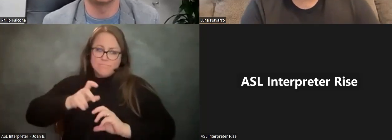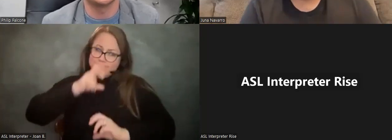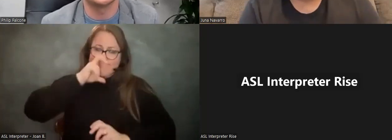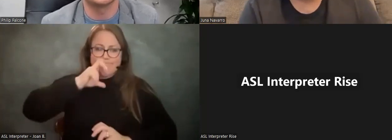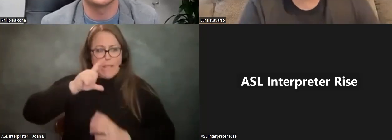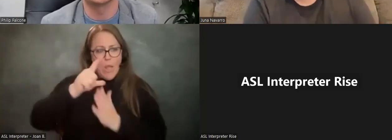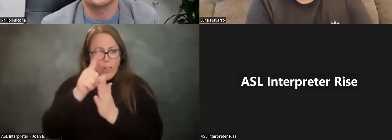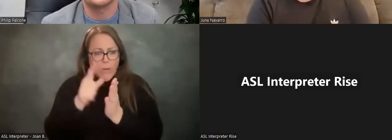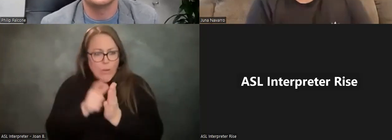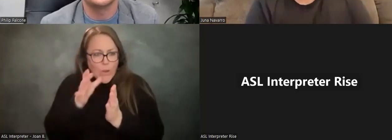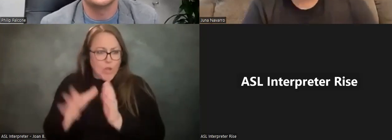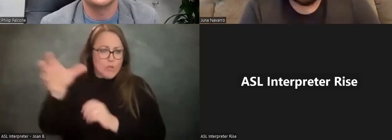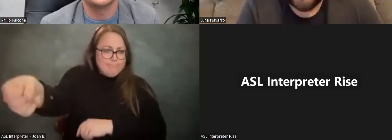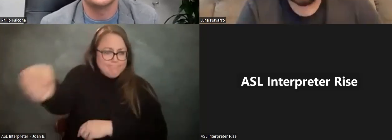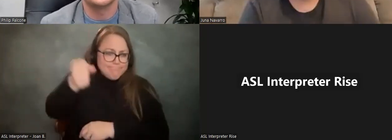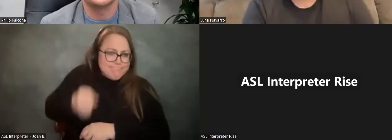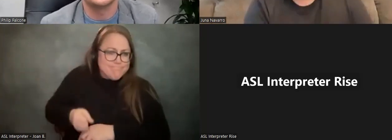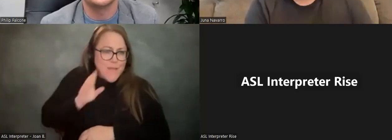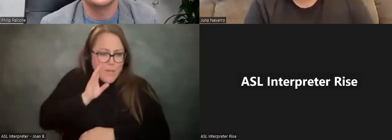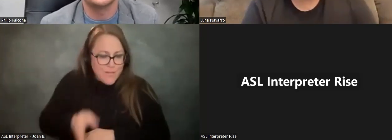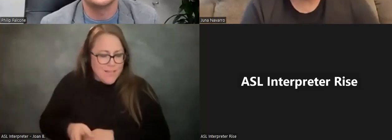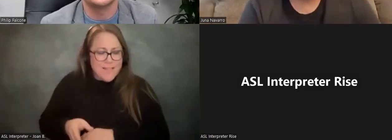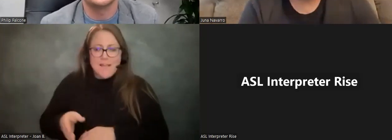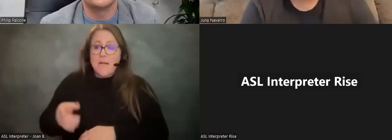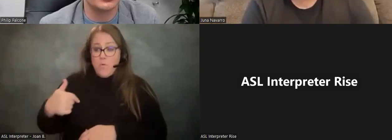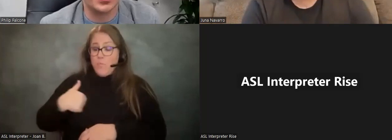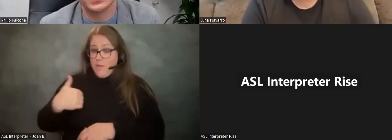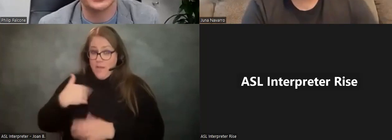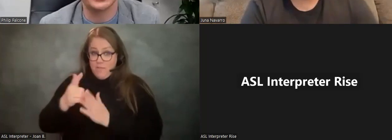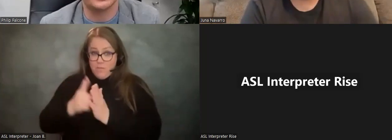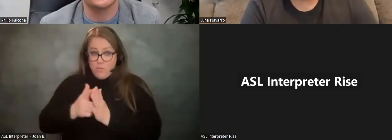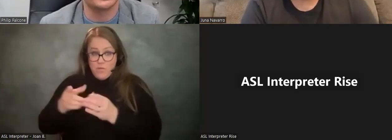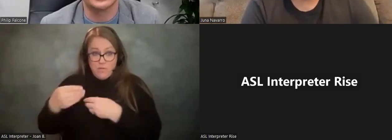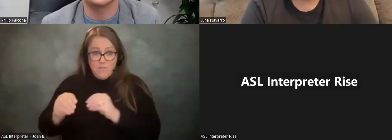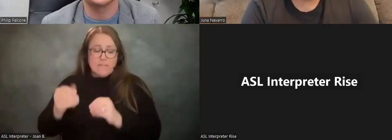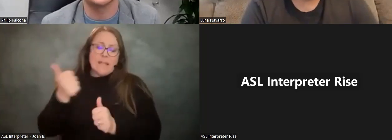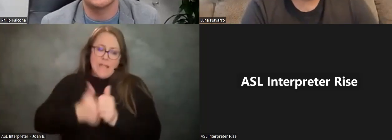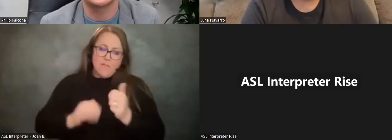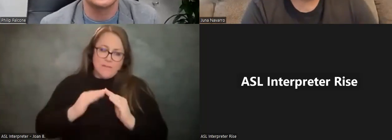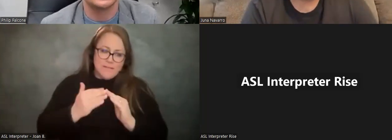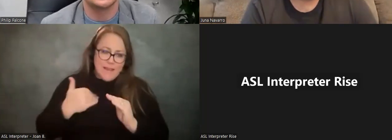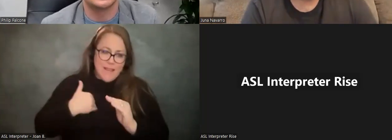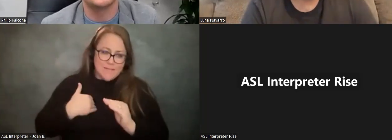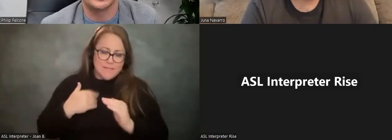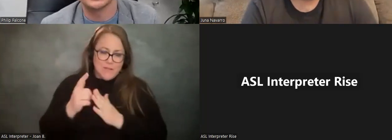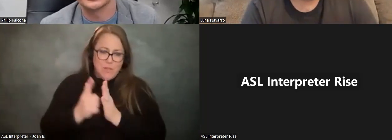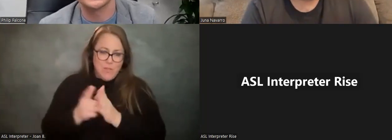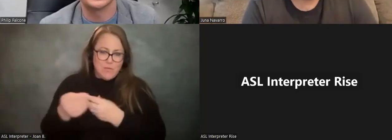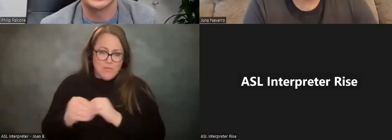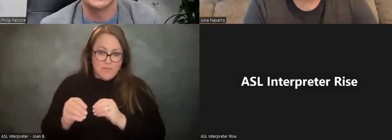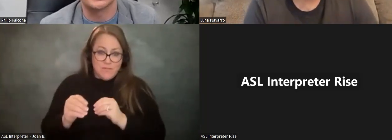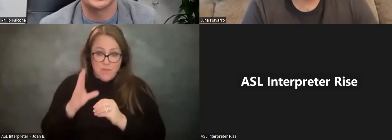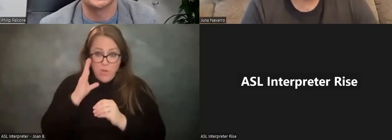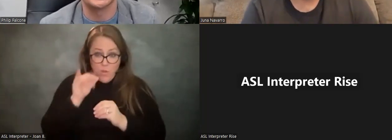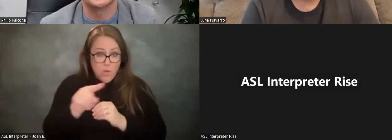lawyers involved in everything. We have a city attorney's office here. All cities have a city attorney's office. I hope no one hears from the city